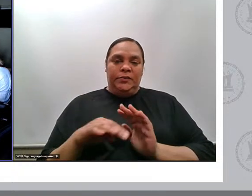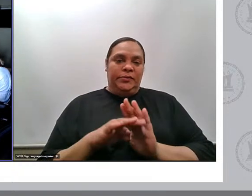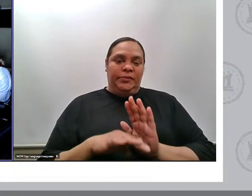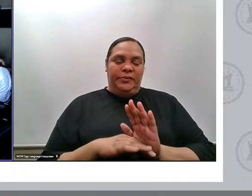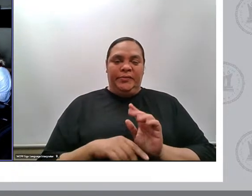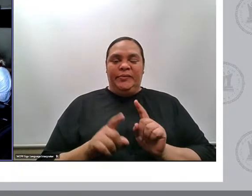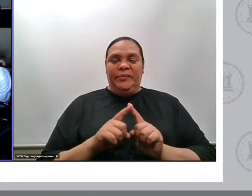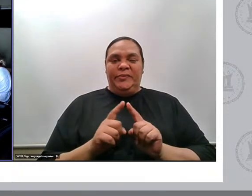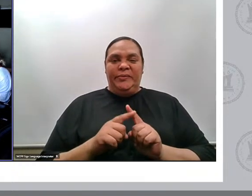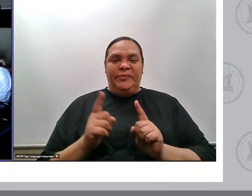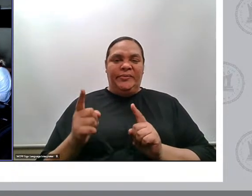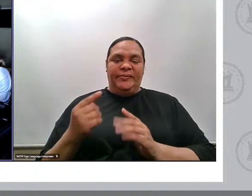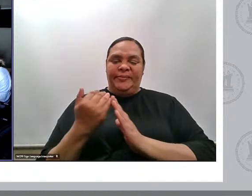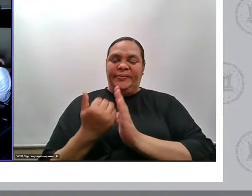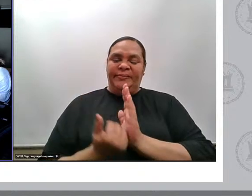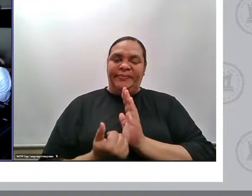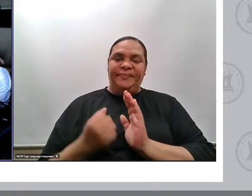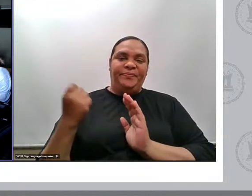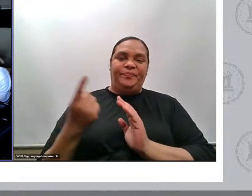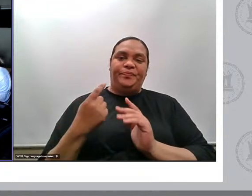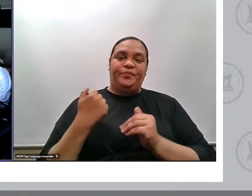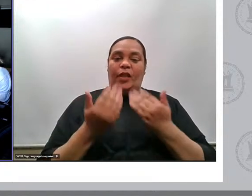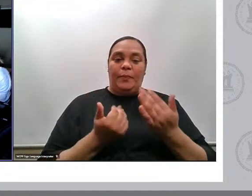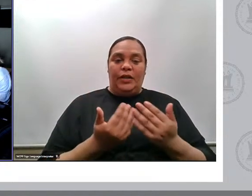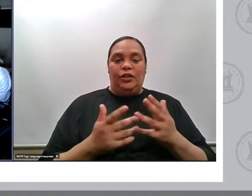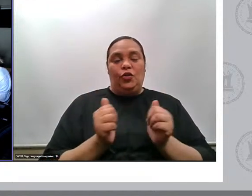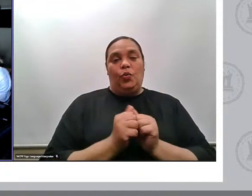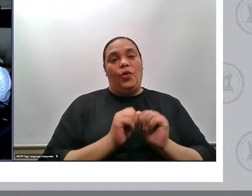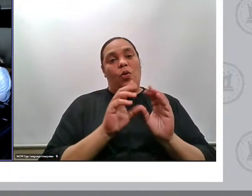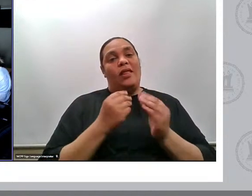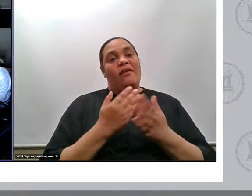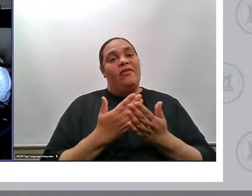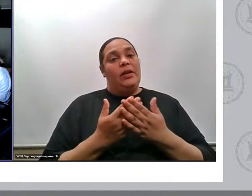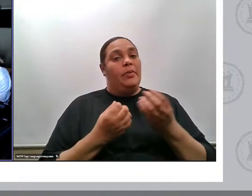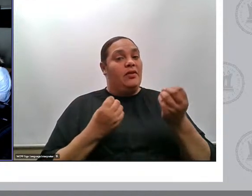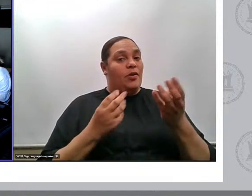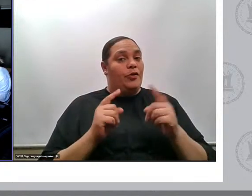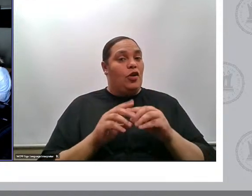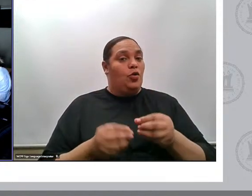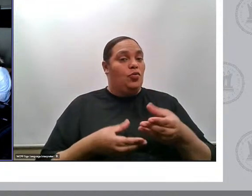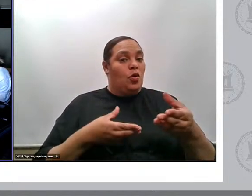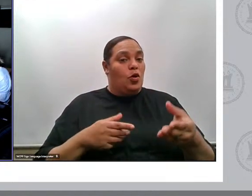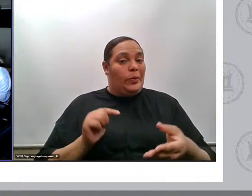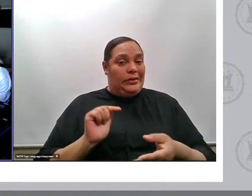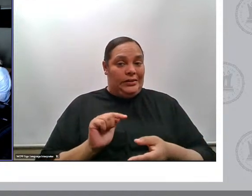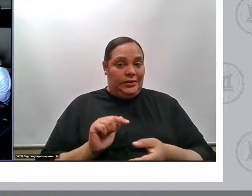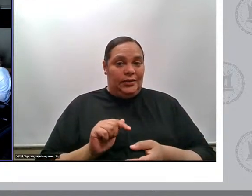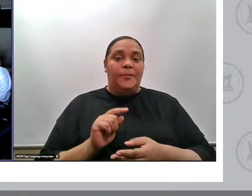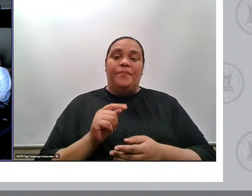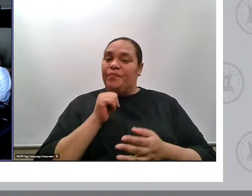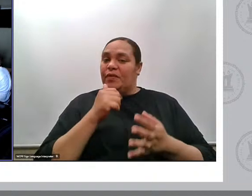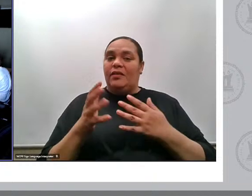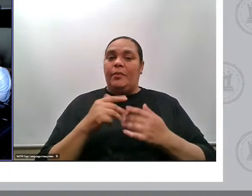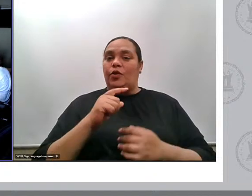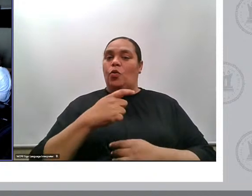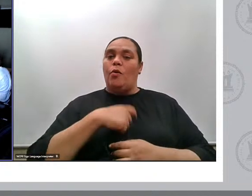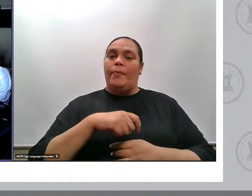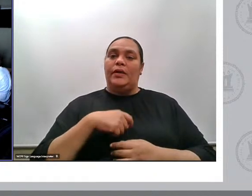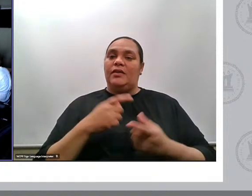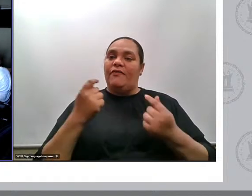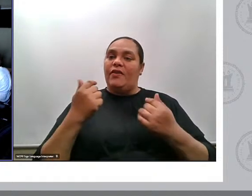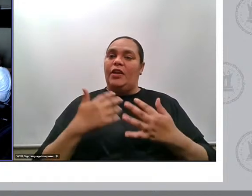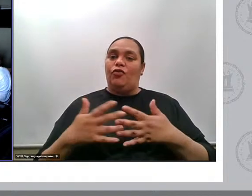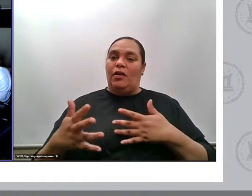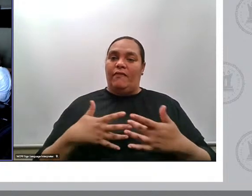as a comprehensive list of all applications together with all available information and documentation regarding their personal and financial